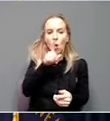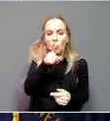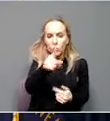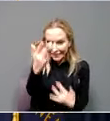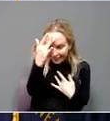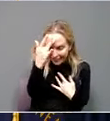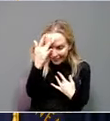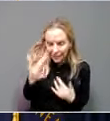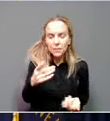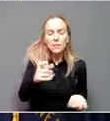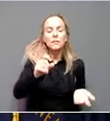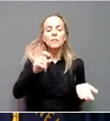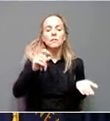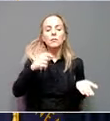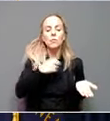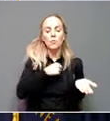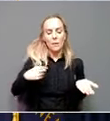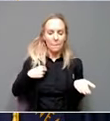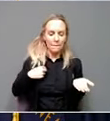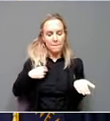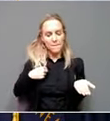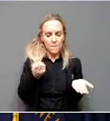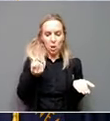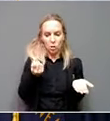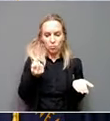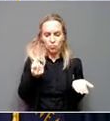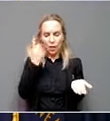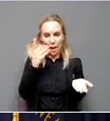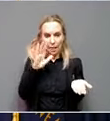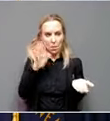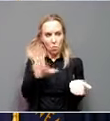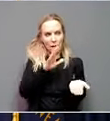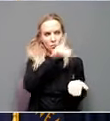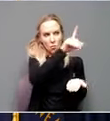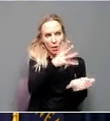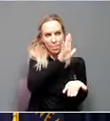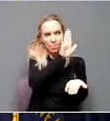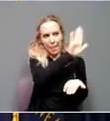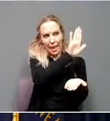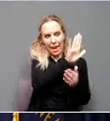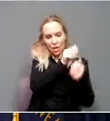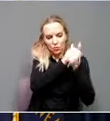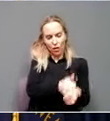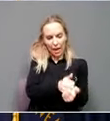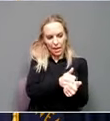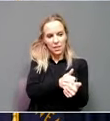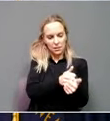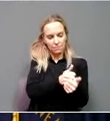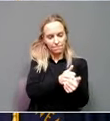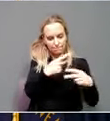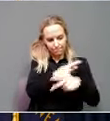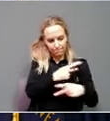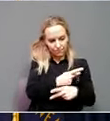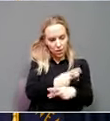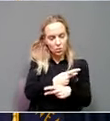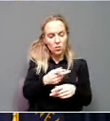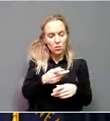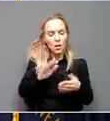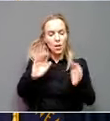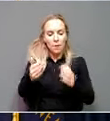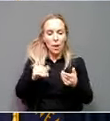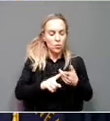when we understand that's what they're tracking, a person who is vaccinated, who is not